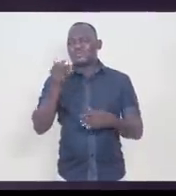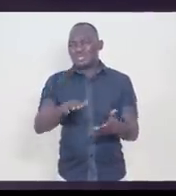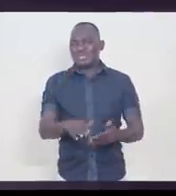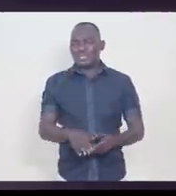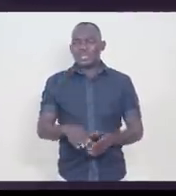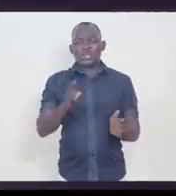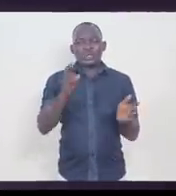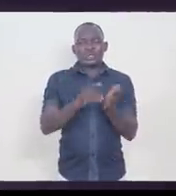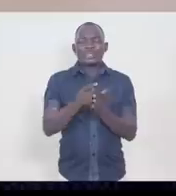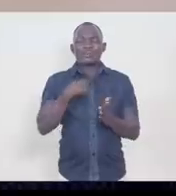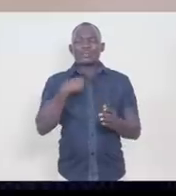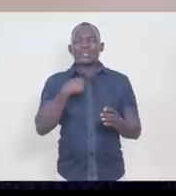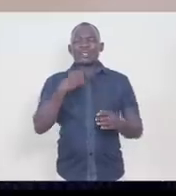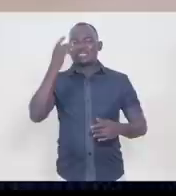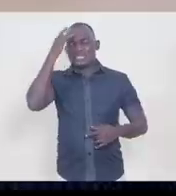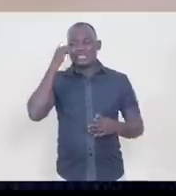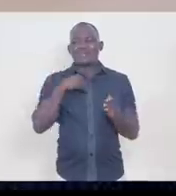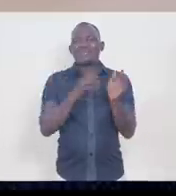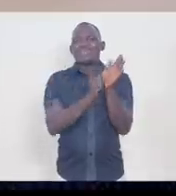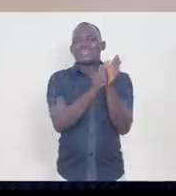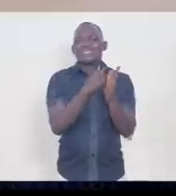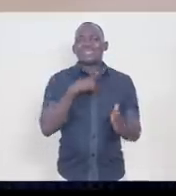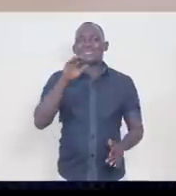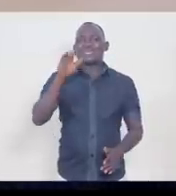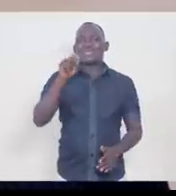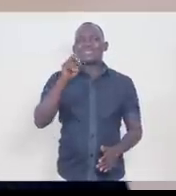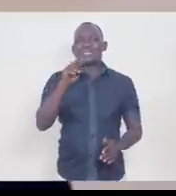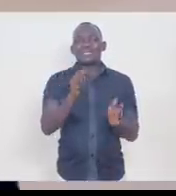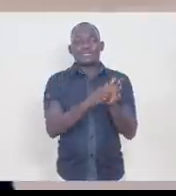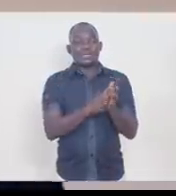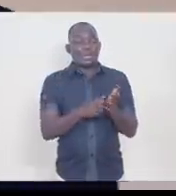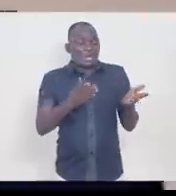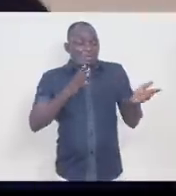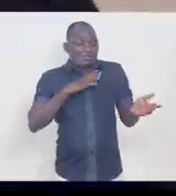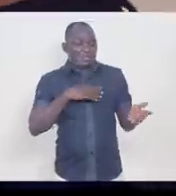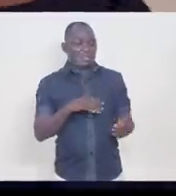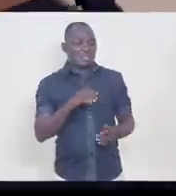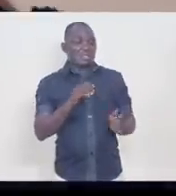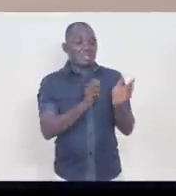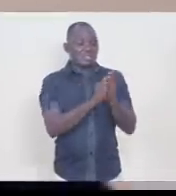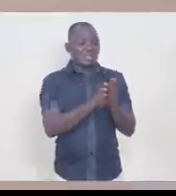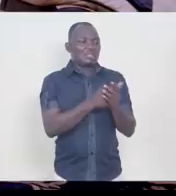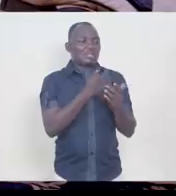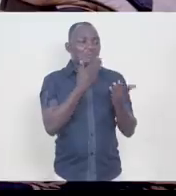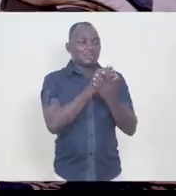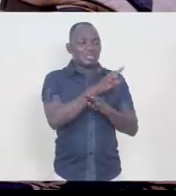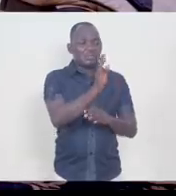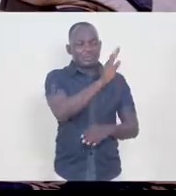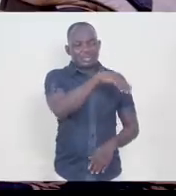Doctor says I have cancer. Okay. Good night.